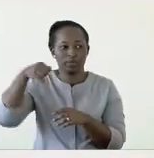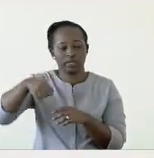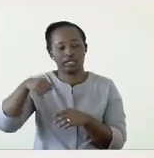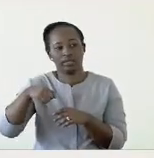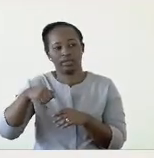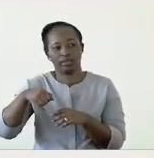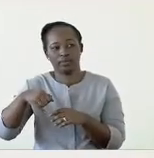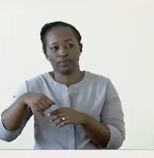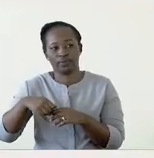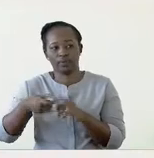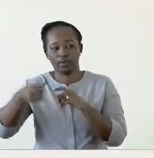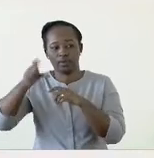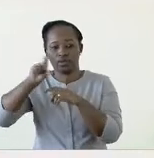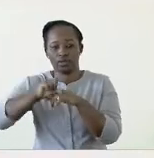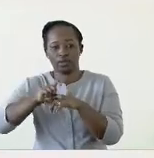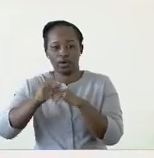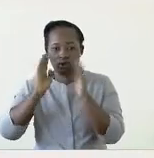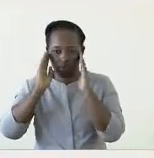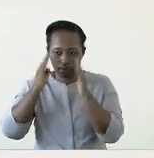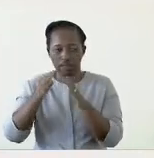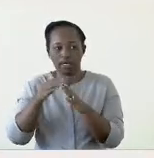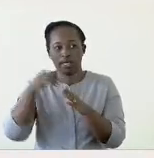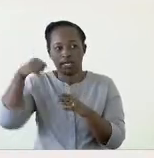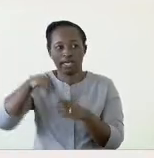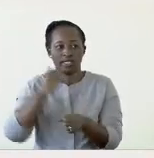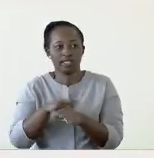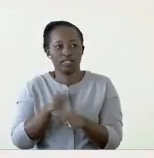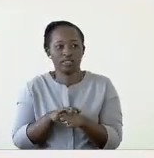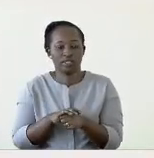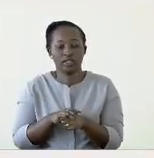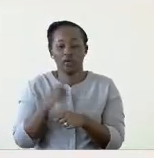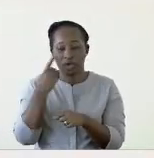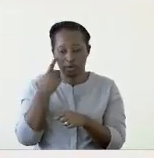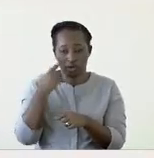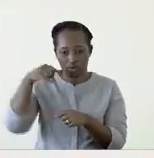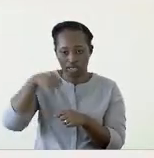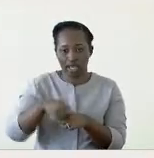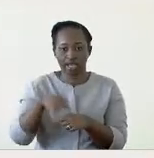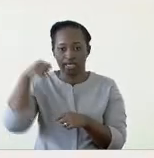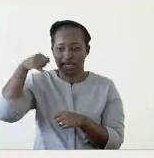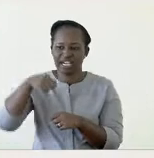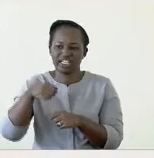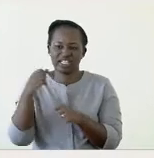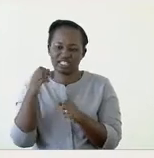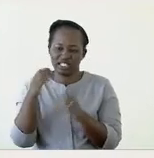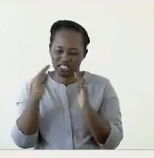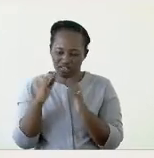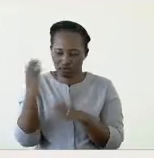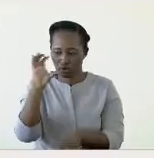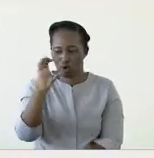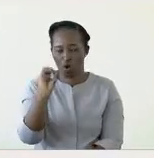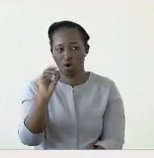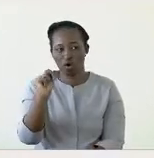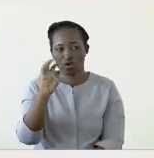amount of concentrated urine. You're going to urinate urine which is more concentrated. You have ever seen when it is too